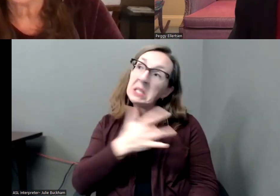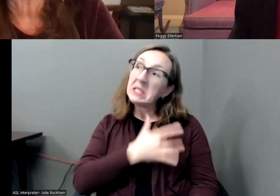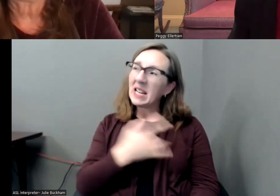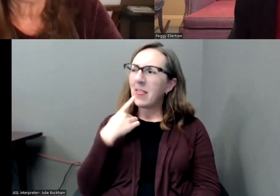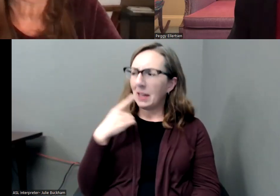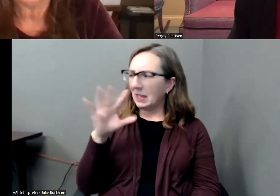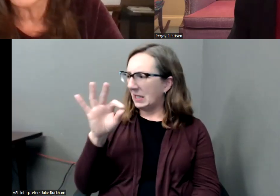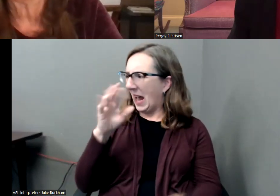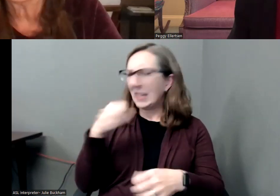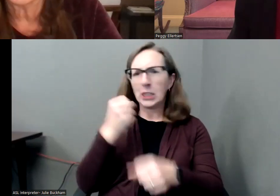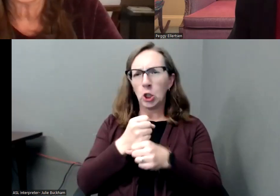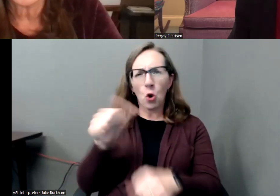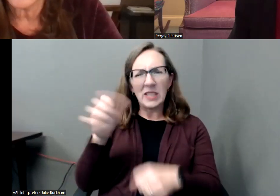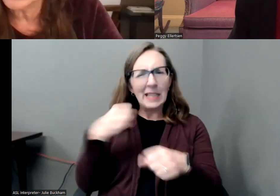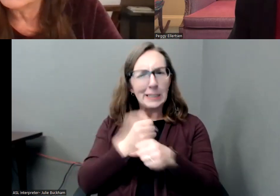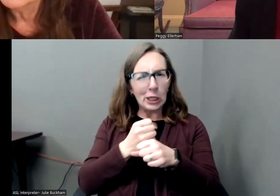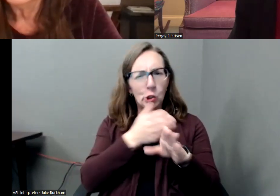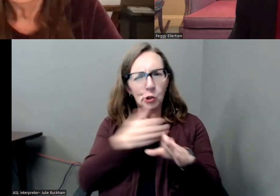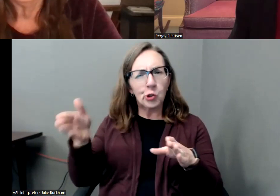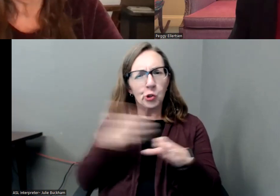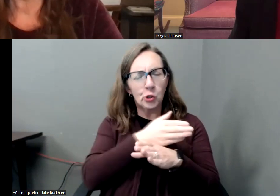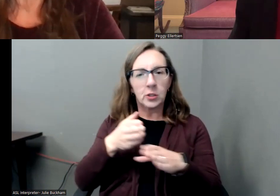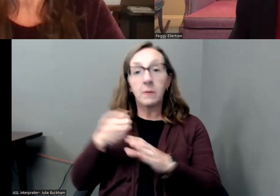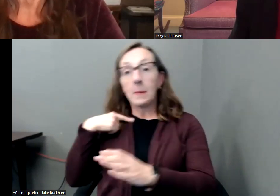was about 10 years before I started.